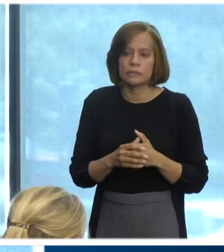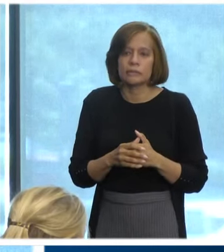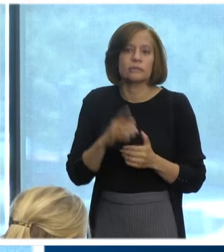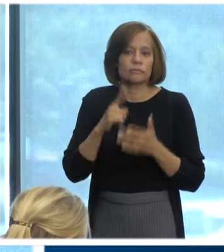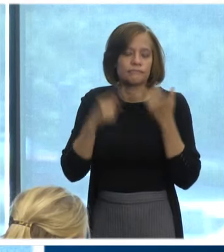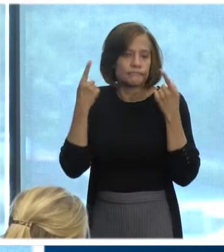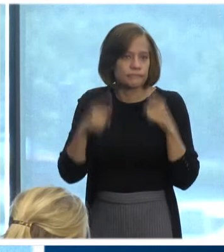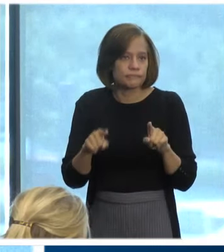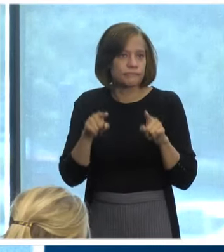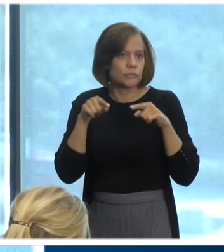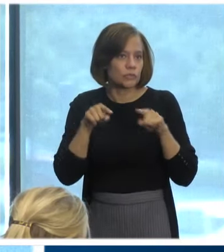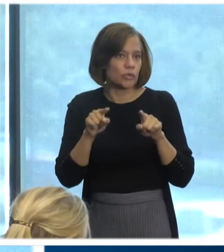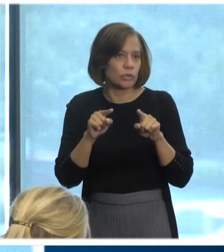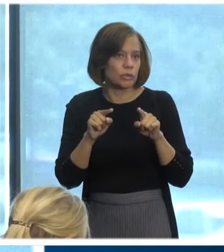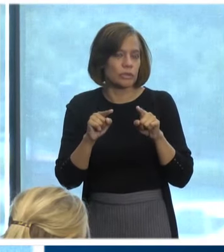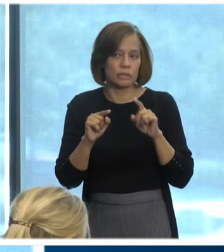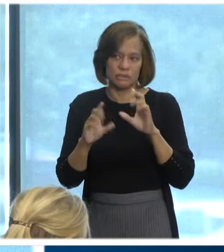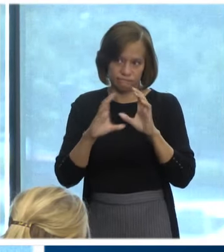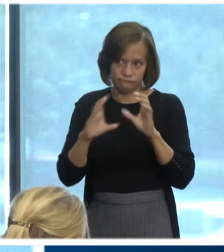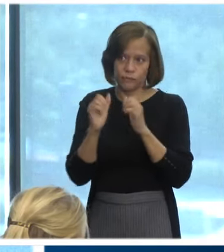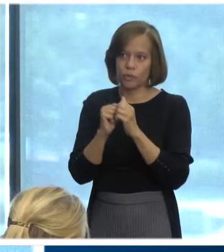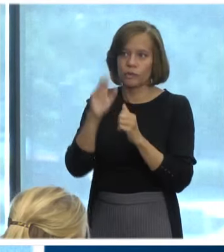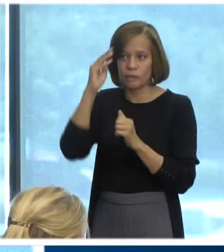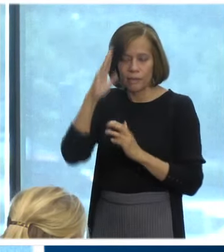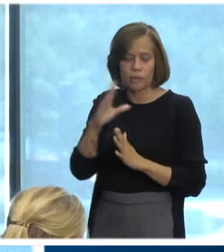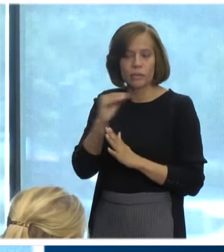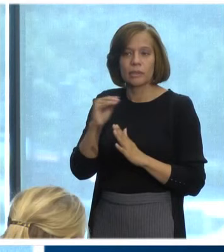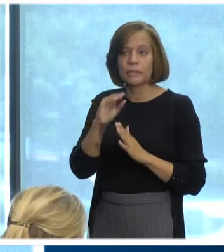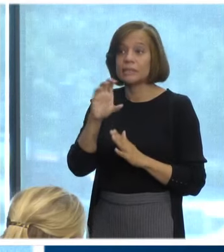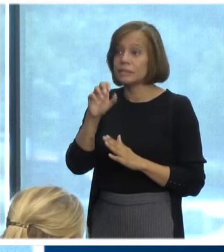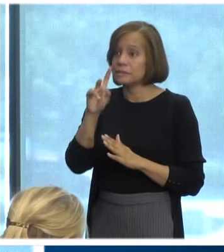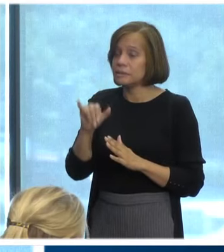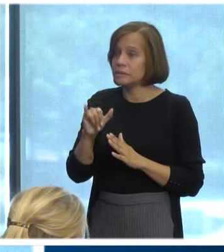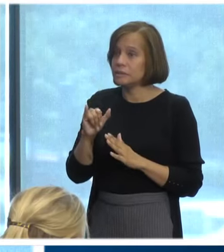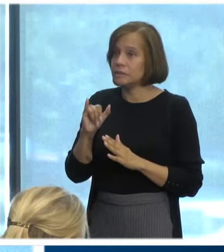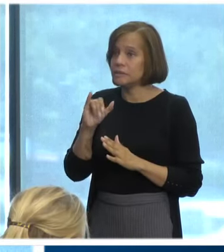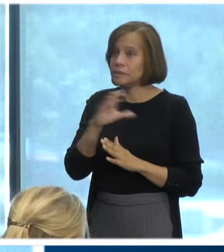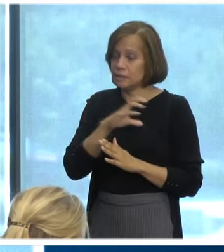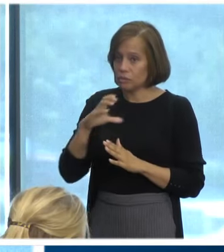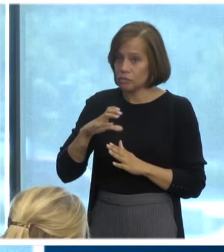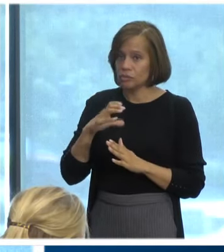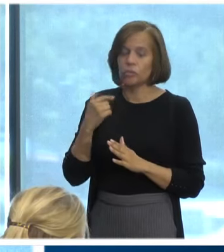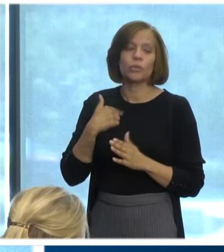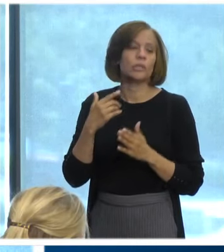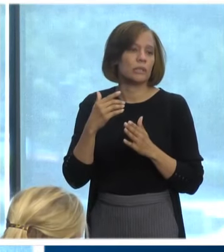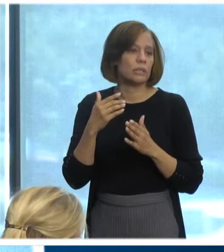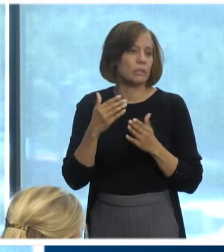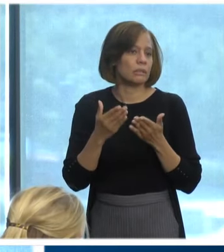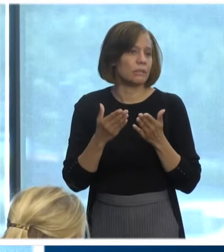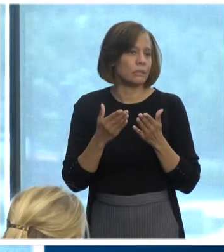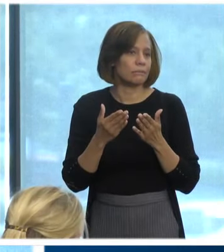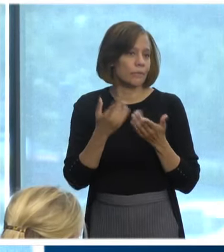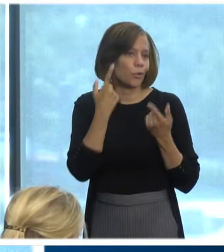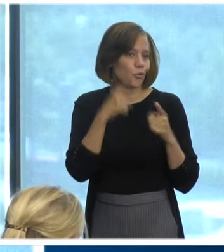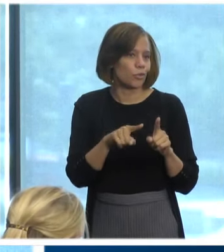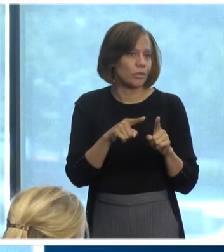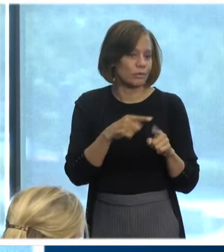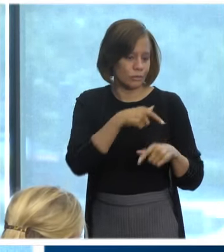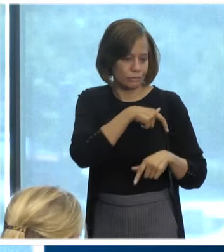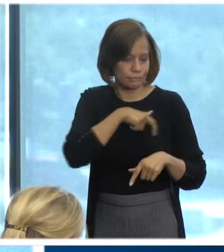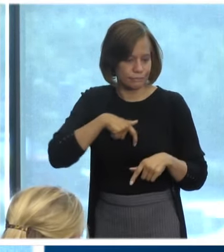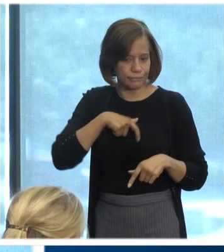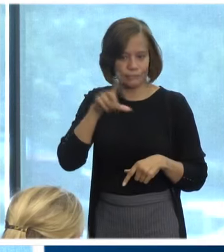the conversation with the mayor and city council was we agreed to put duct tape basically on the front of the uniforms and